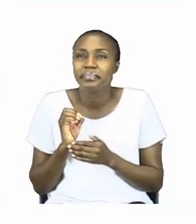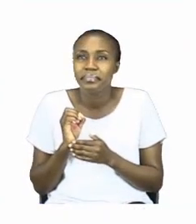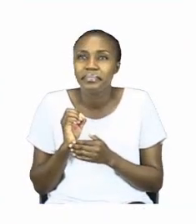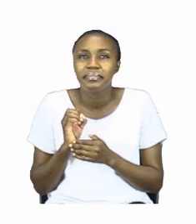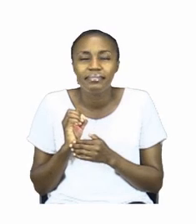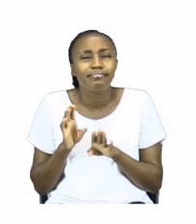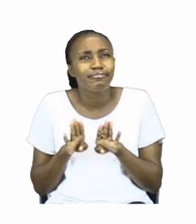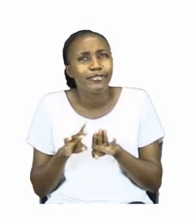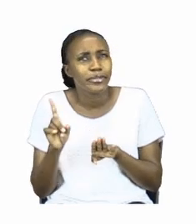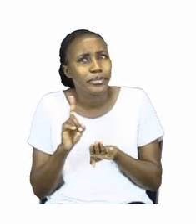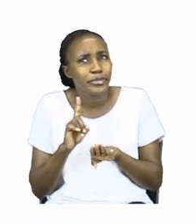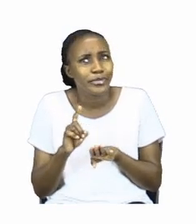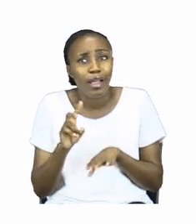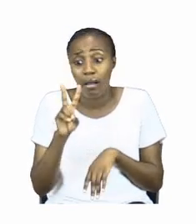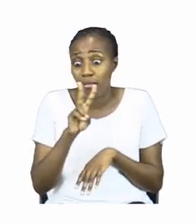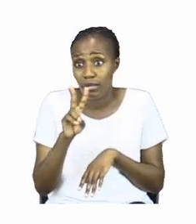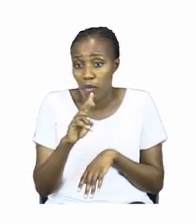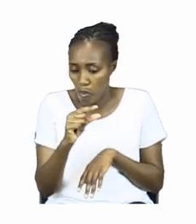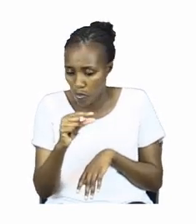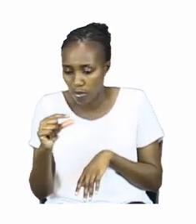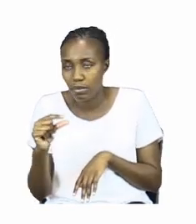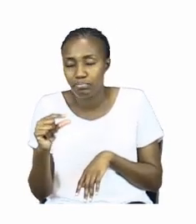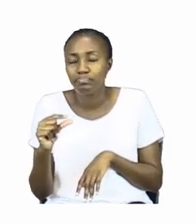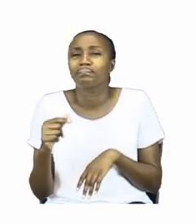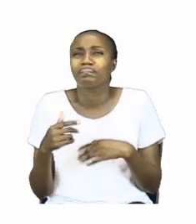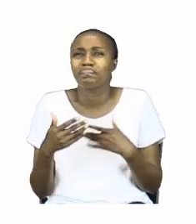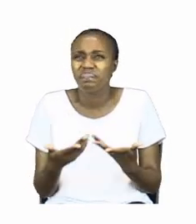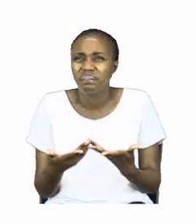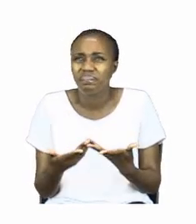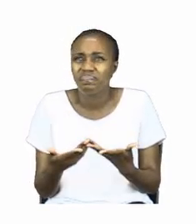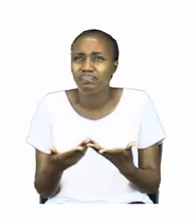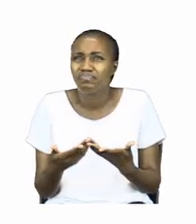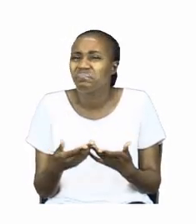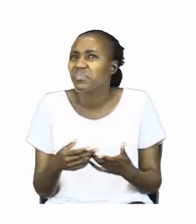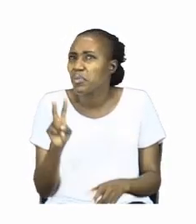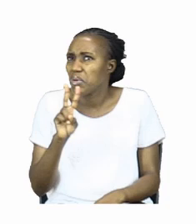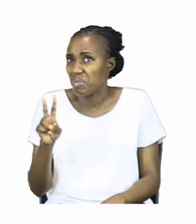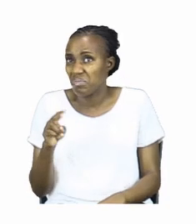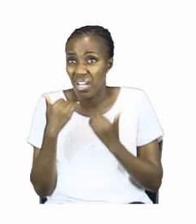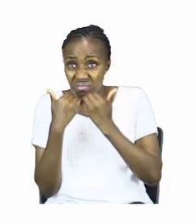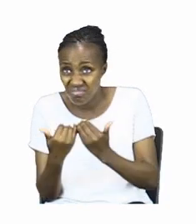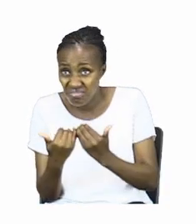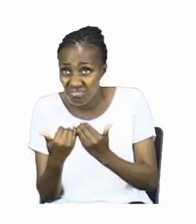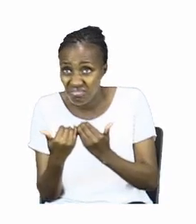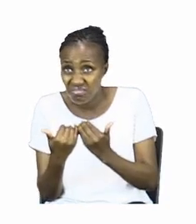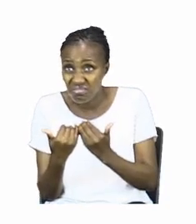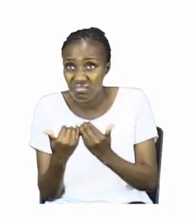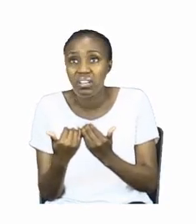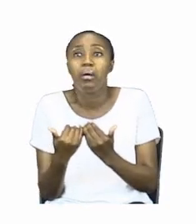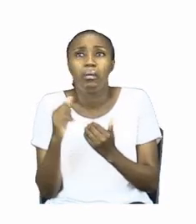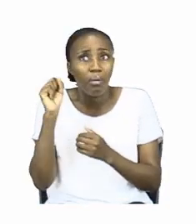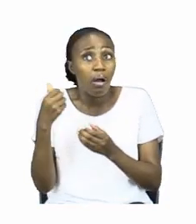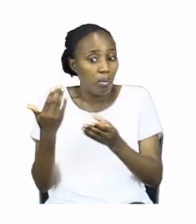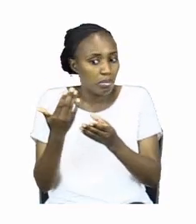to be doing our vocabulary words. Now remember, vocabulary words are words that are new to us or that we